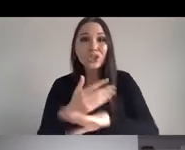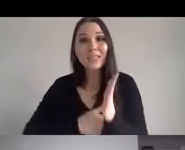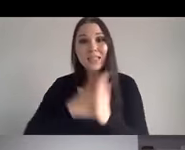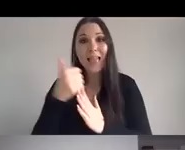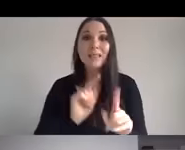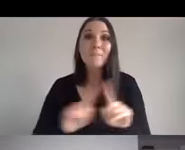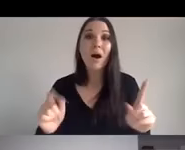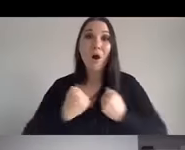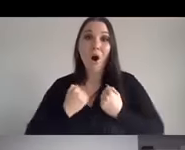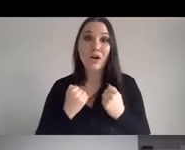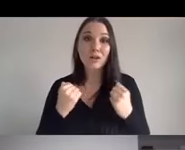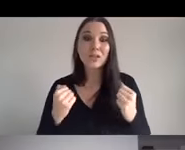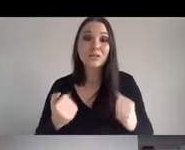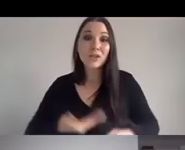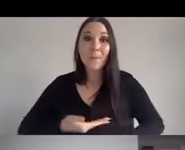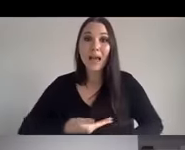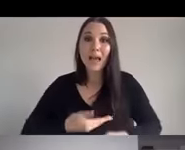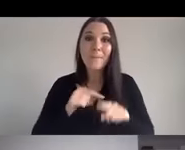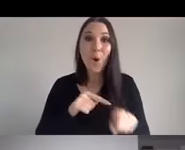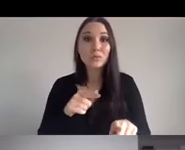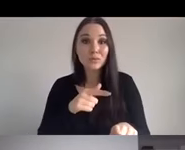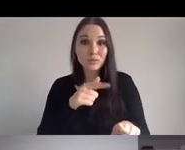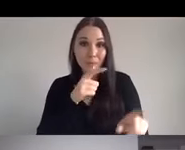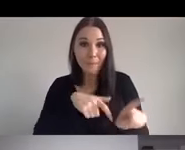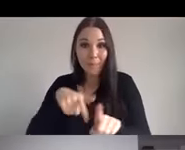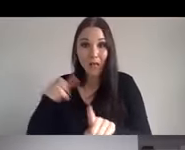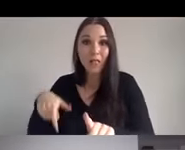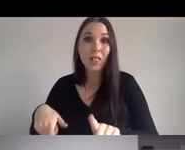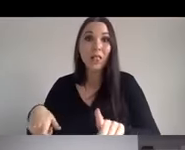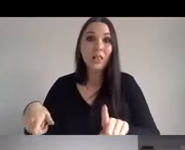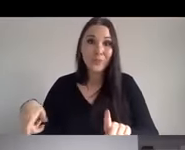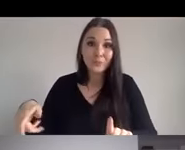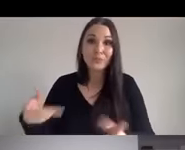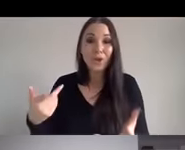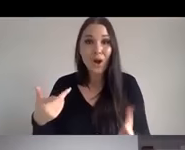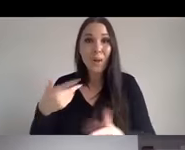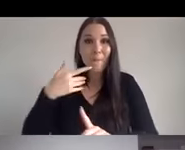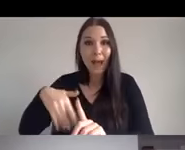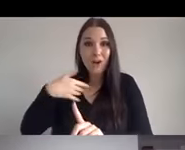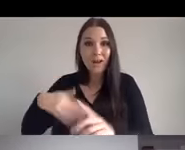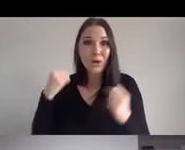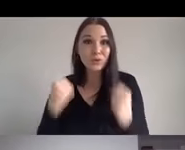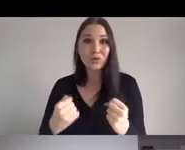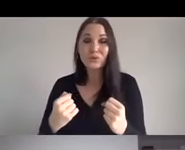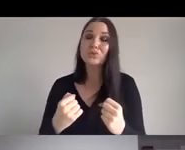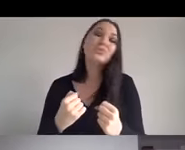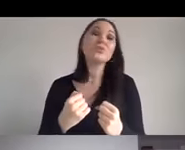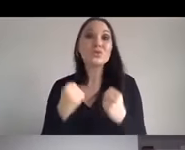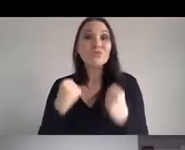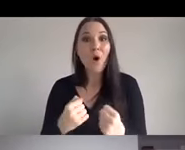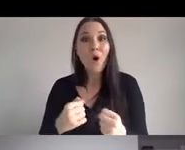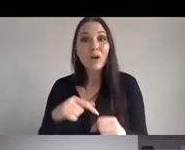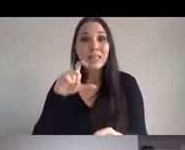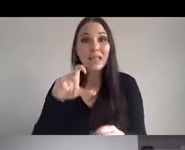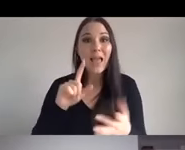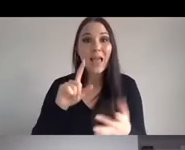in our company itself, most people come from strong dev background. So we have a strong CI, a strong build server, we